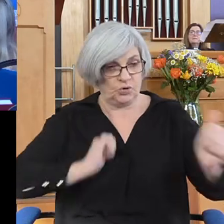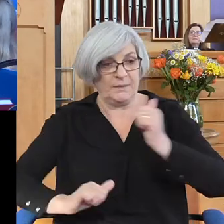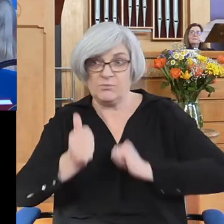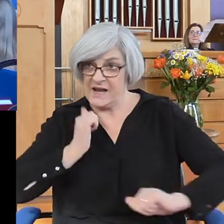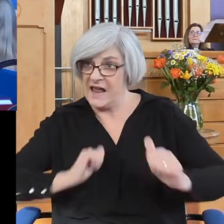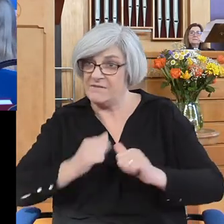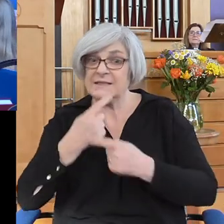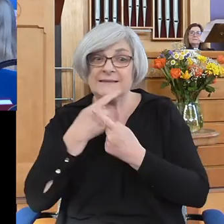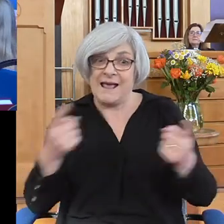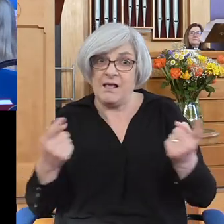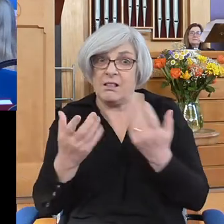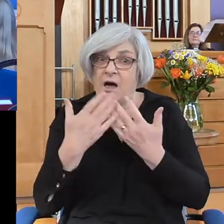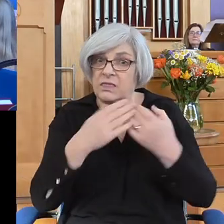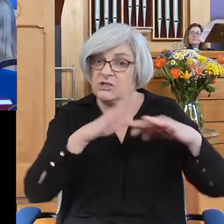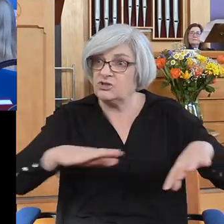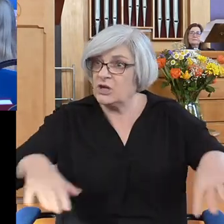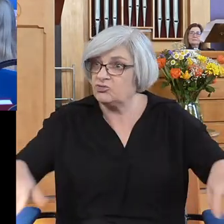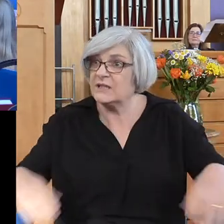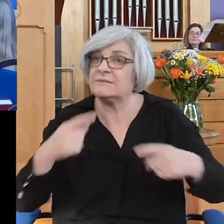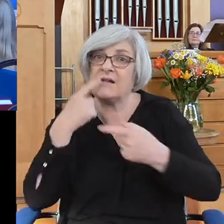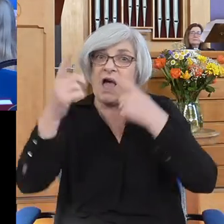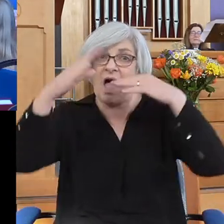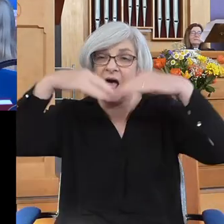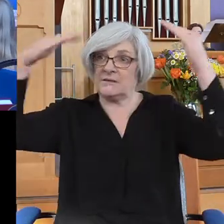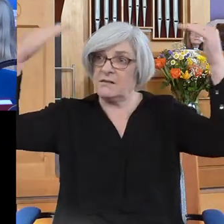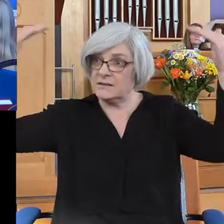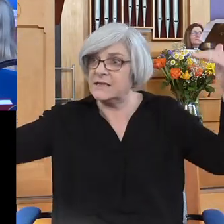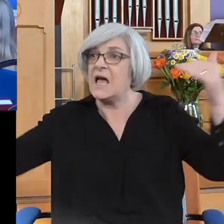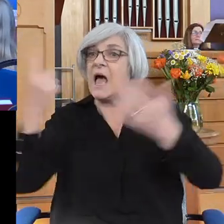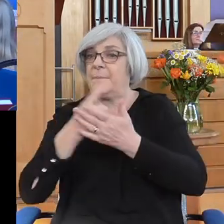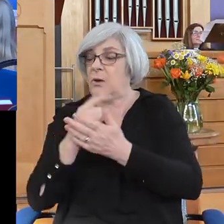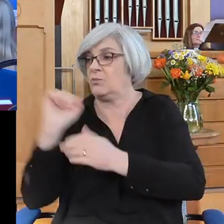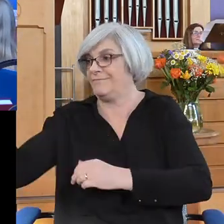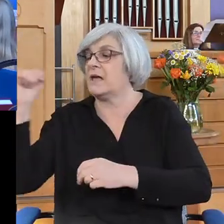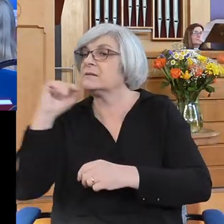children and adults about his son, our Saviour.